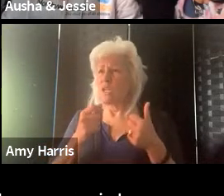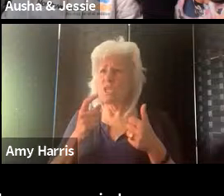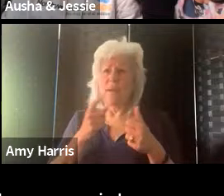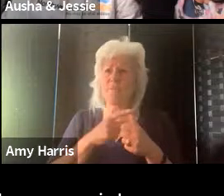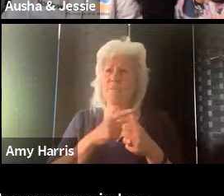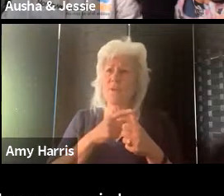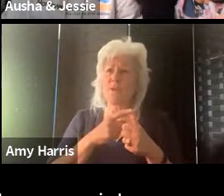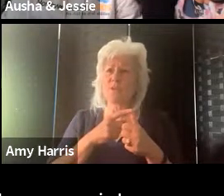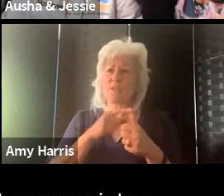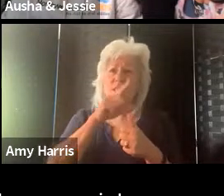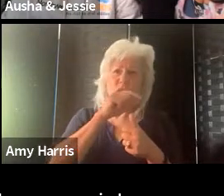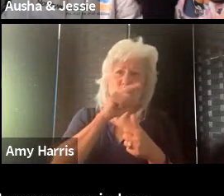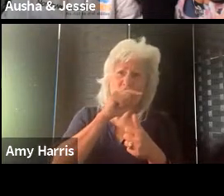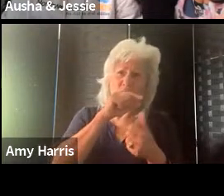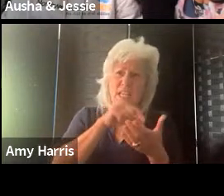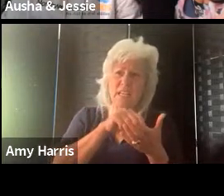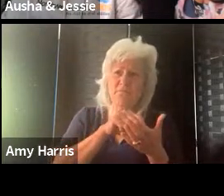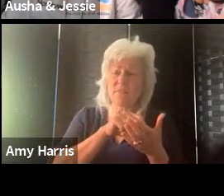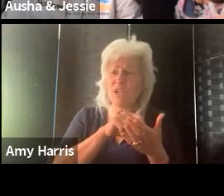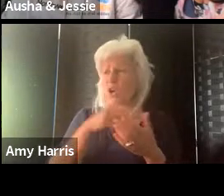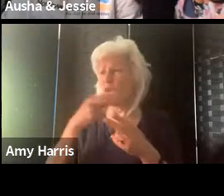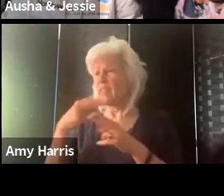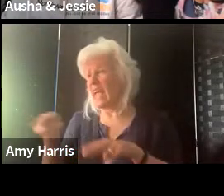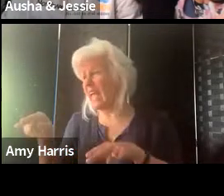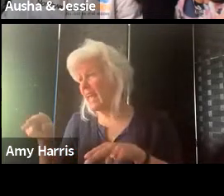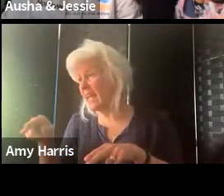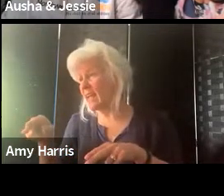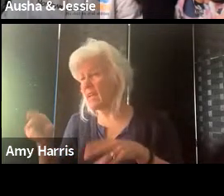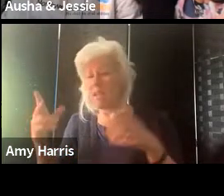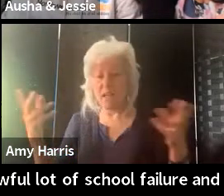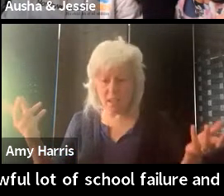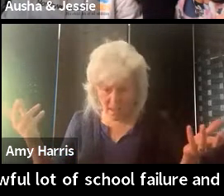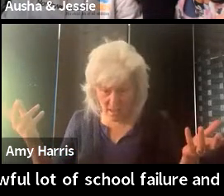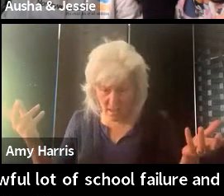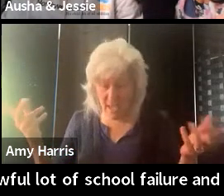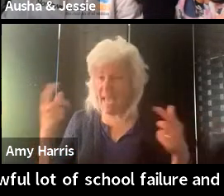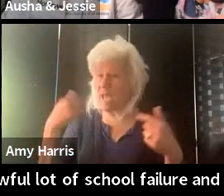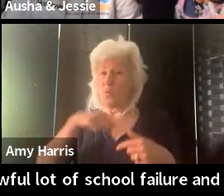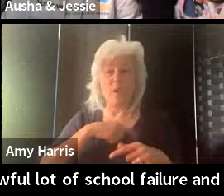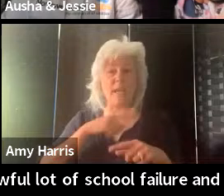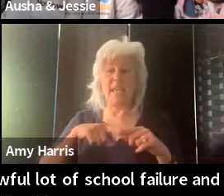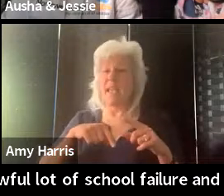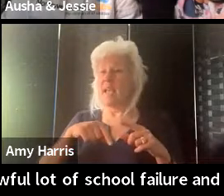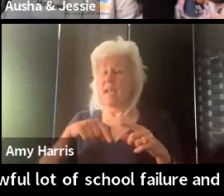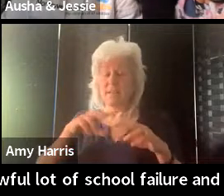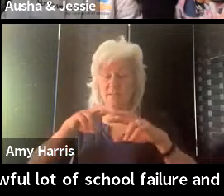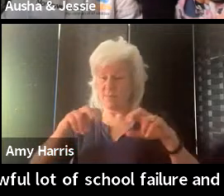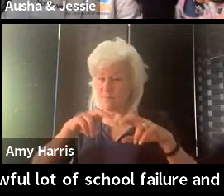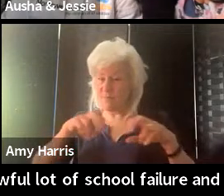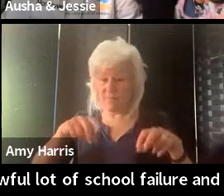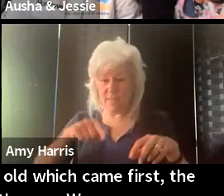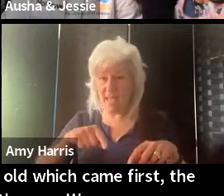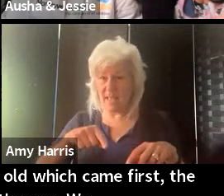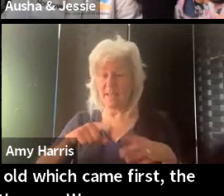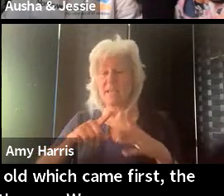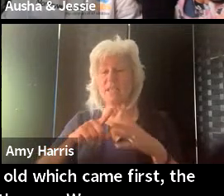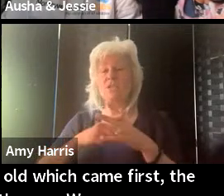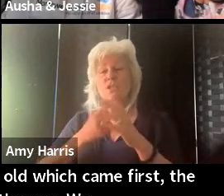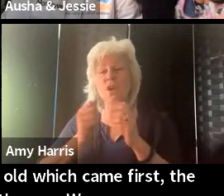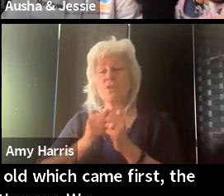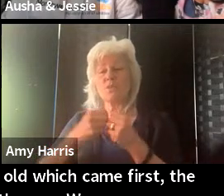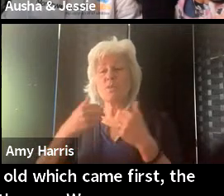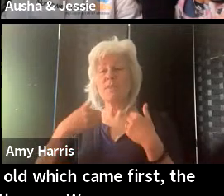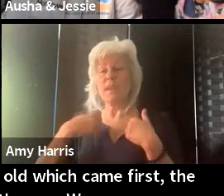and we're not always able to even unpack that. And I think, that it starts with having a